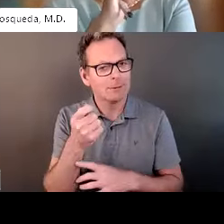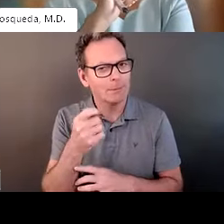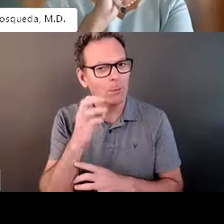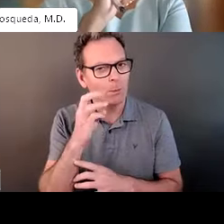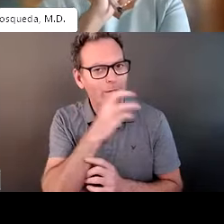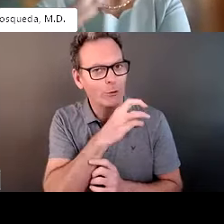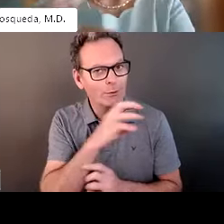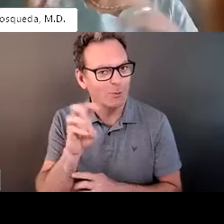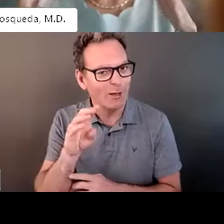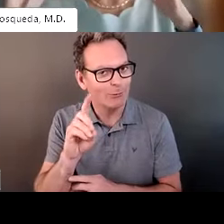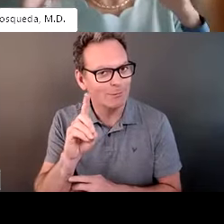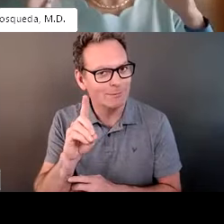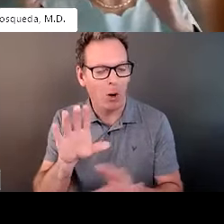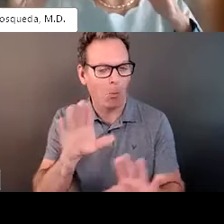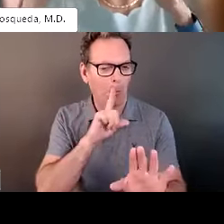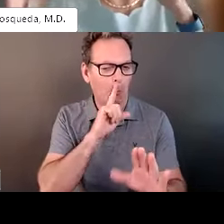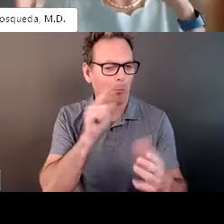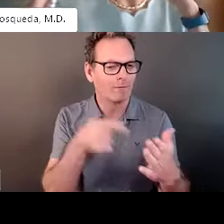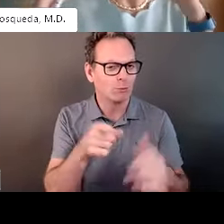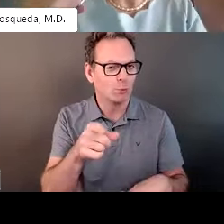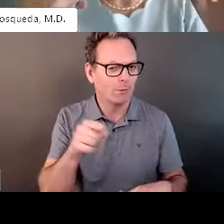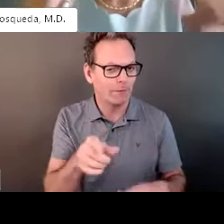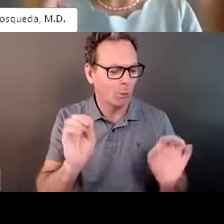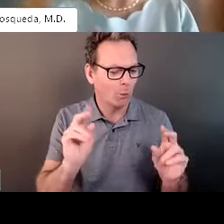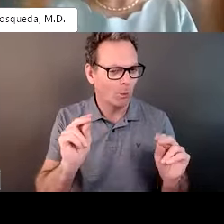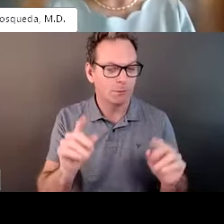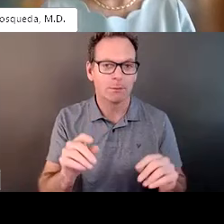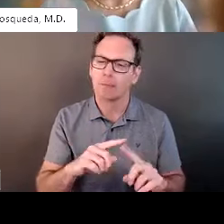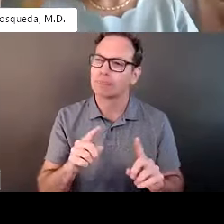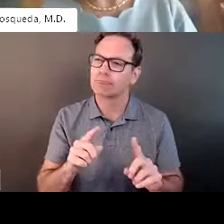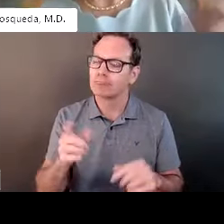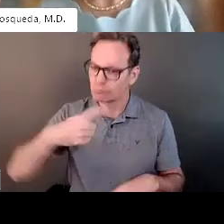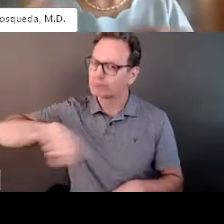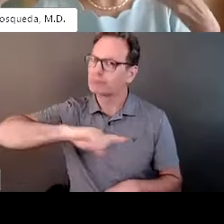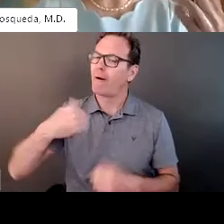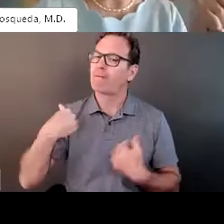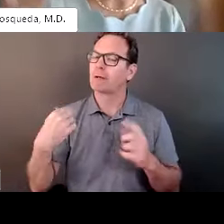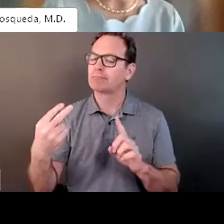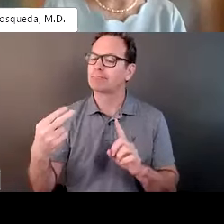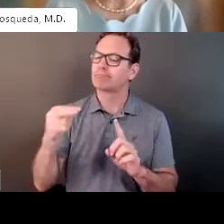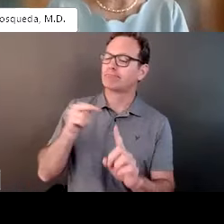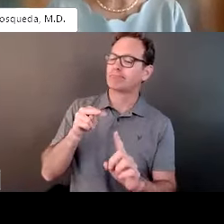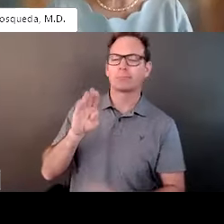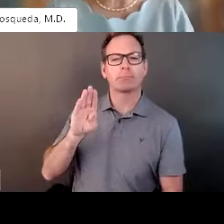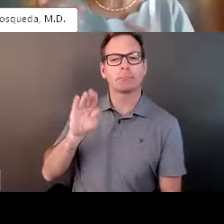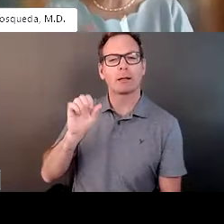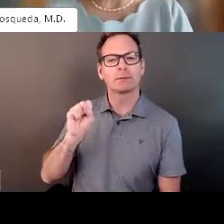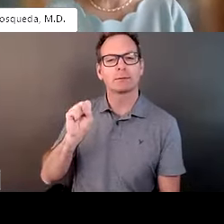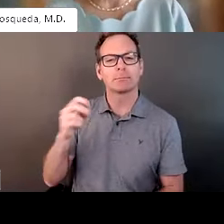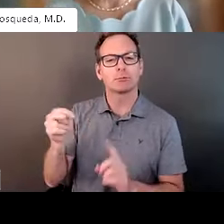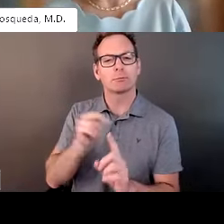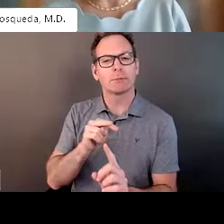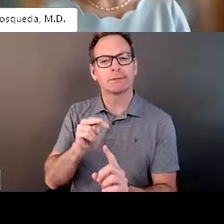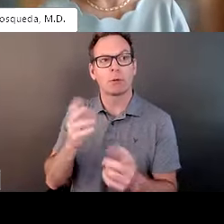but we end up kind of having a biased view toward older adults and humanity in general, just by